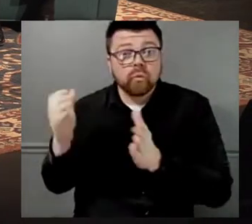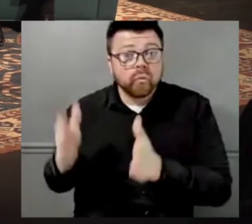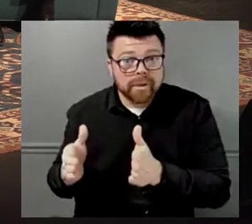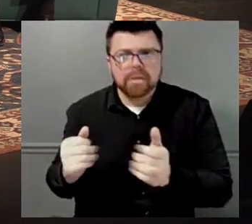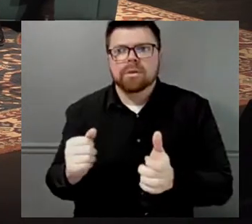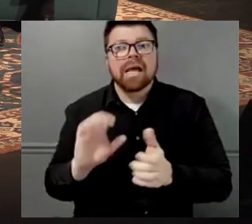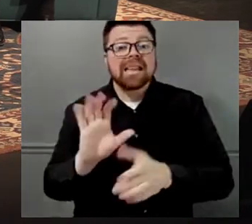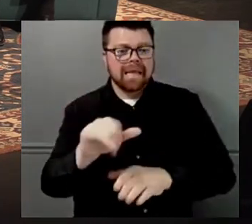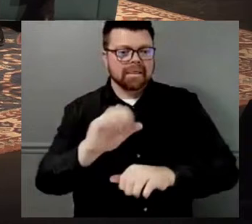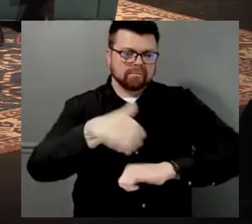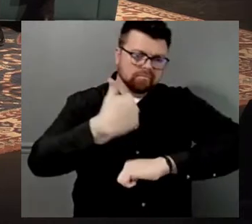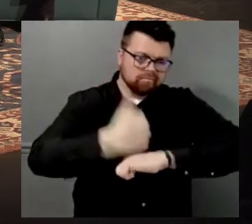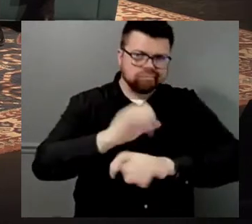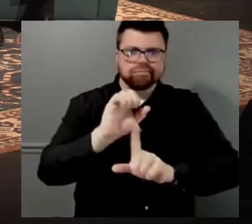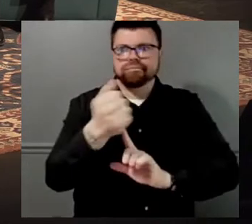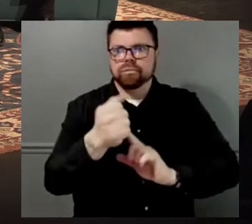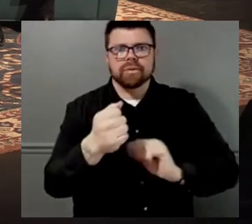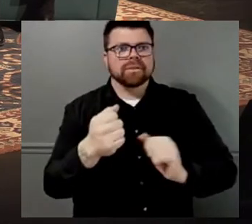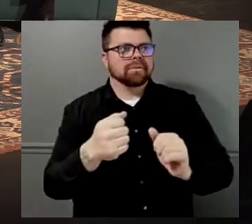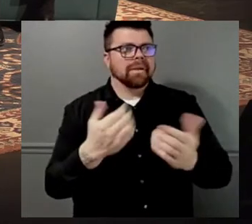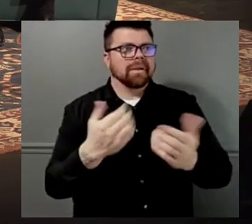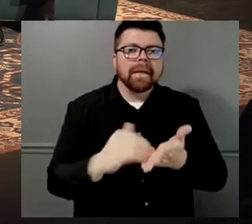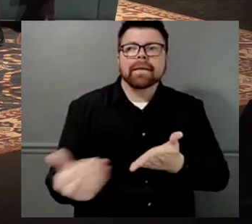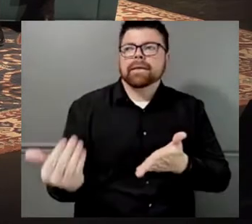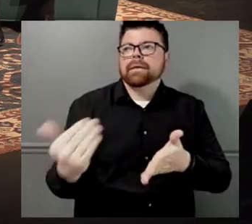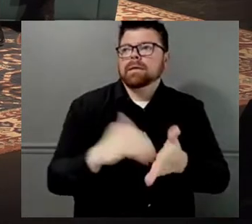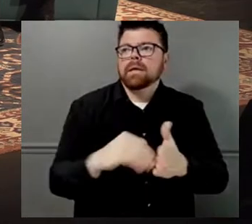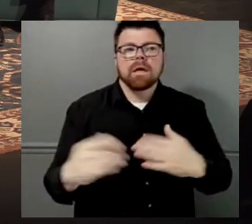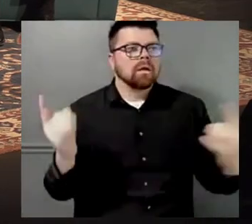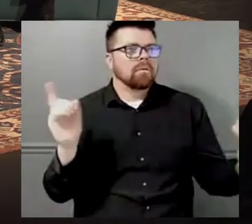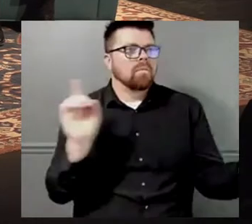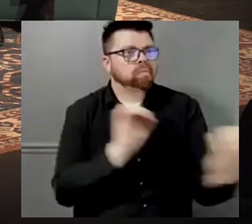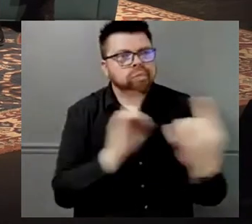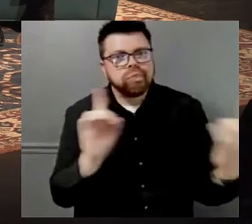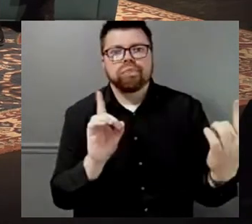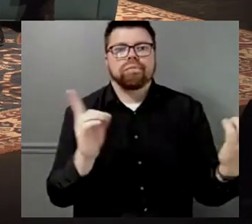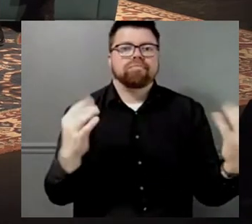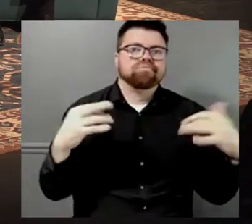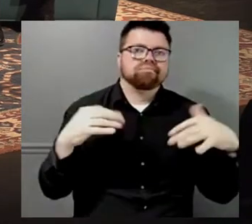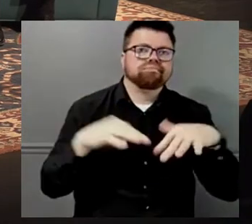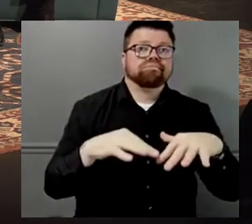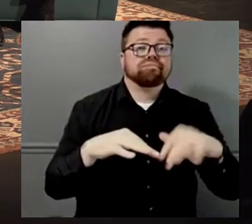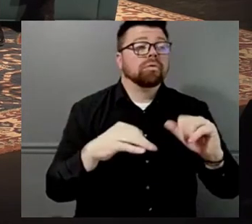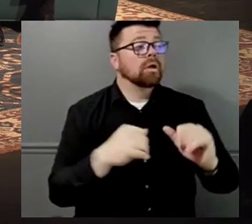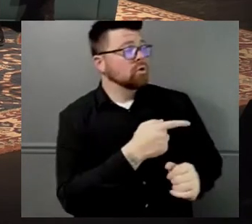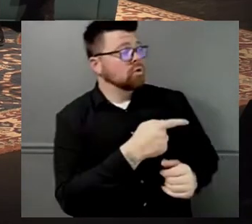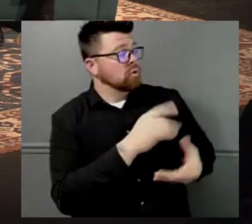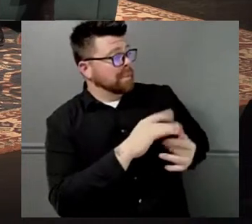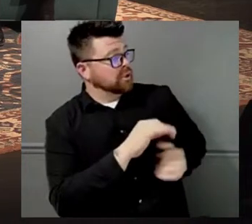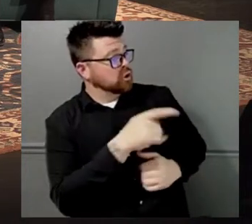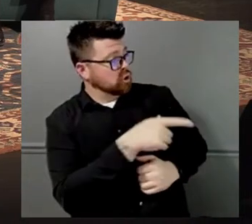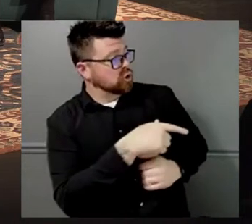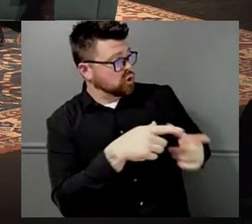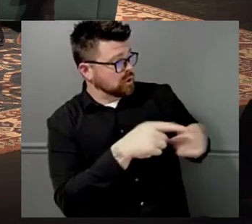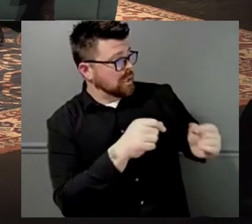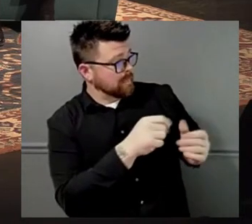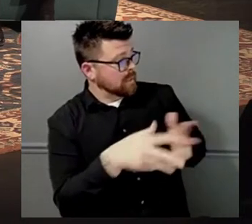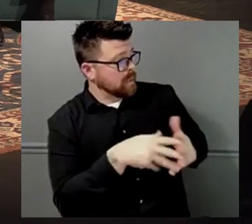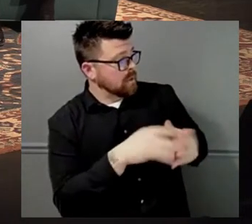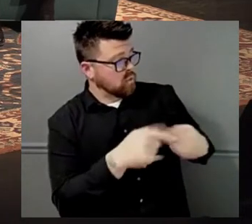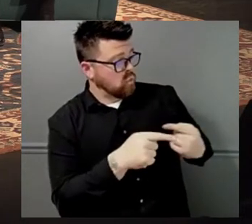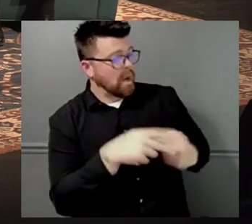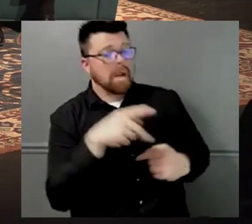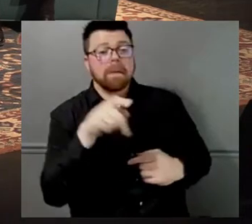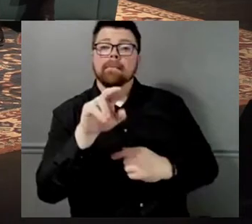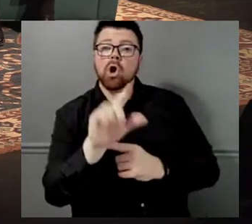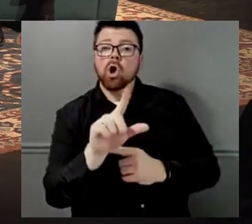each other, right? Justice Sotomayor, when you spoke of the internment of Japanese Americans after Pearl Harbor, and